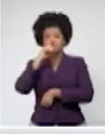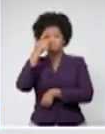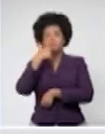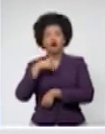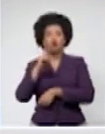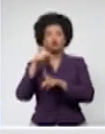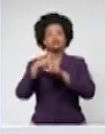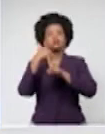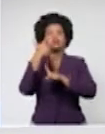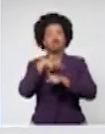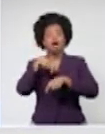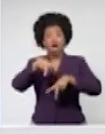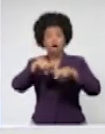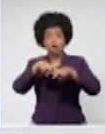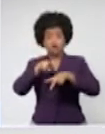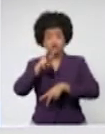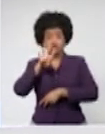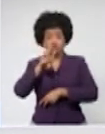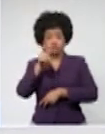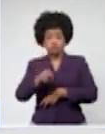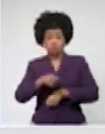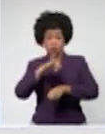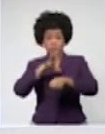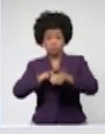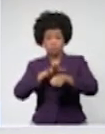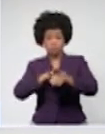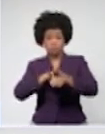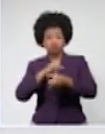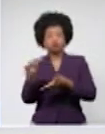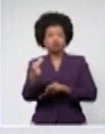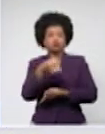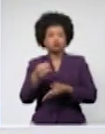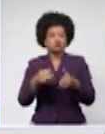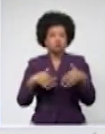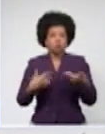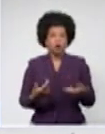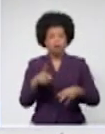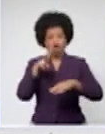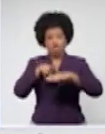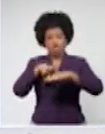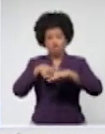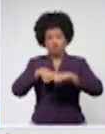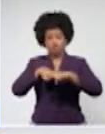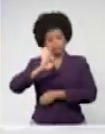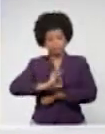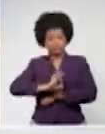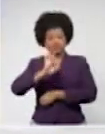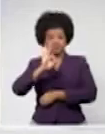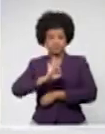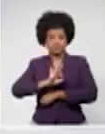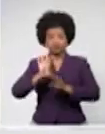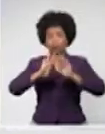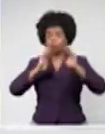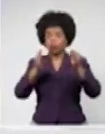Artemisa maintains the highest rates, followed by Havana province and Villa Clara with a similar rate. Of the